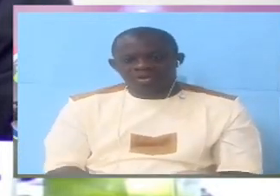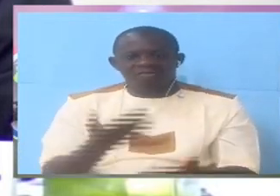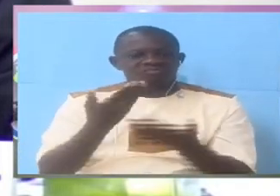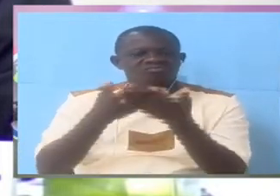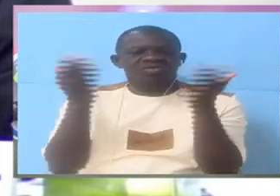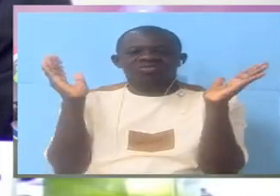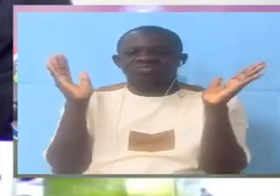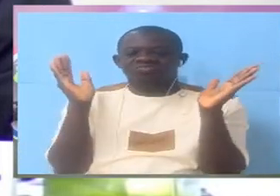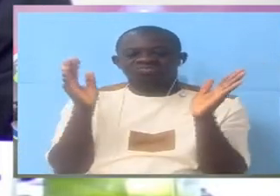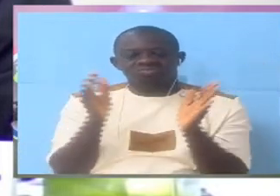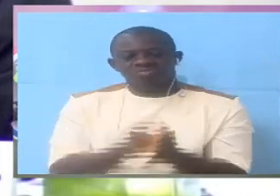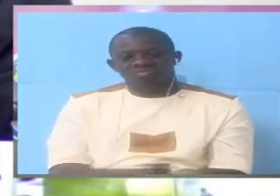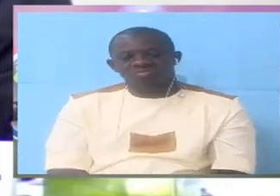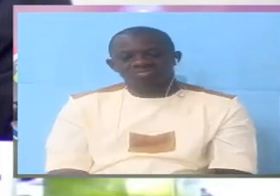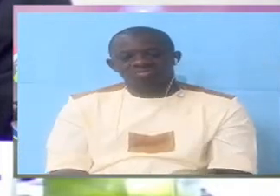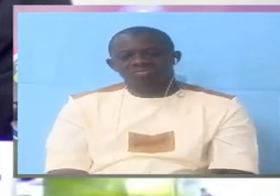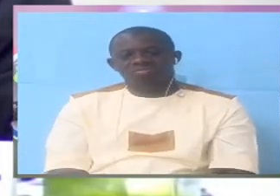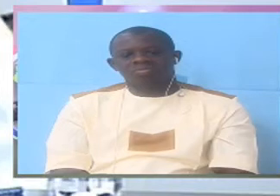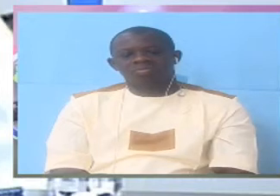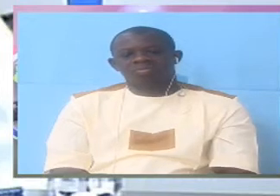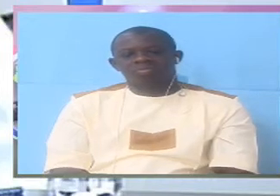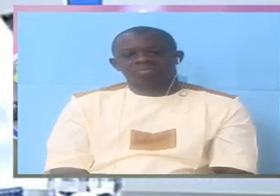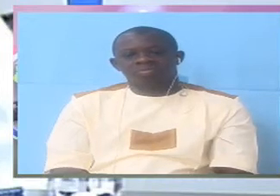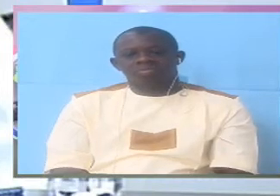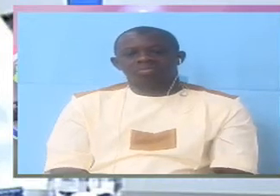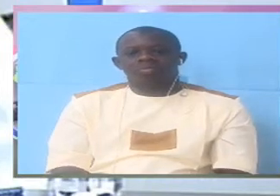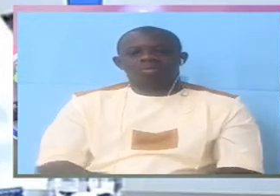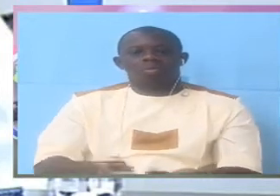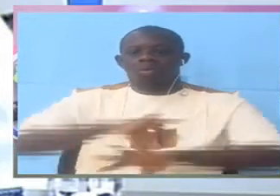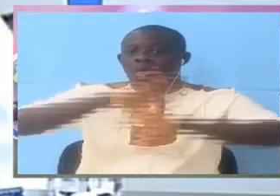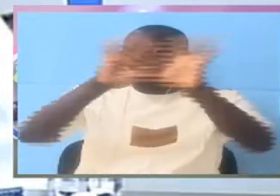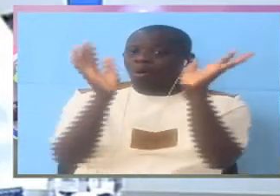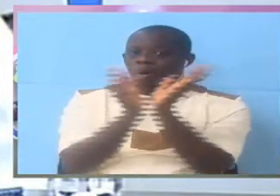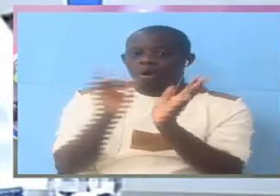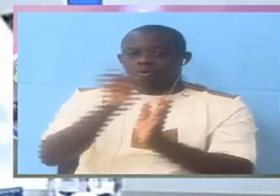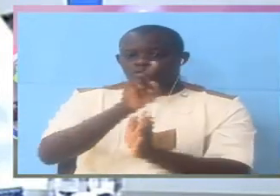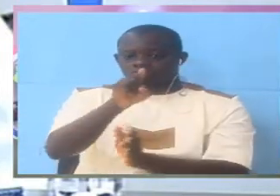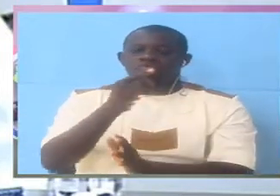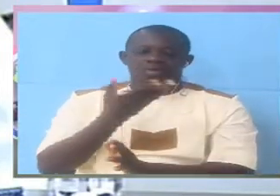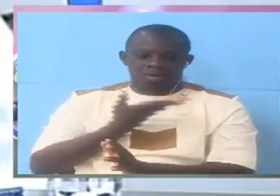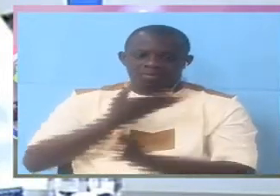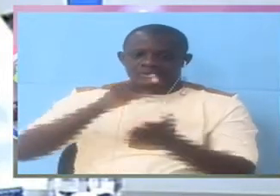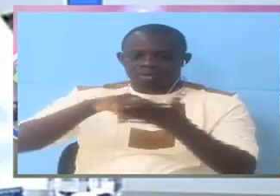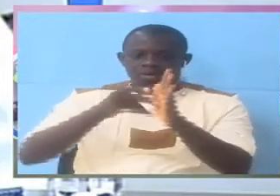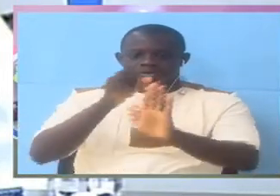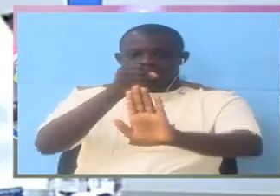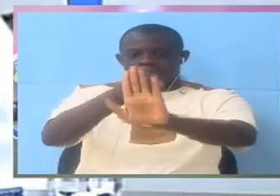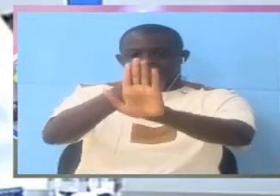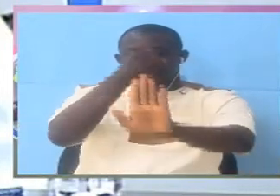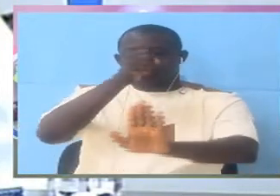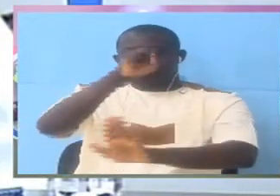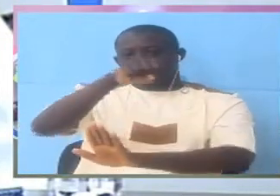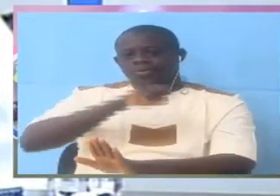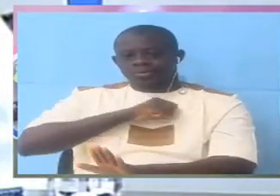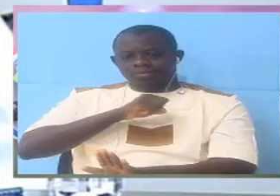Finish. Halas. Yes, sir. That's all you have as your defense. Yes, because.